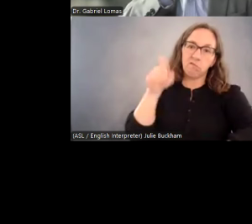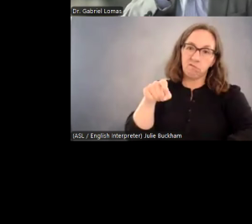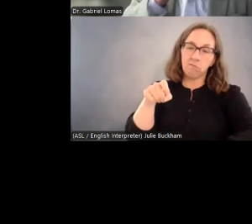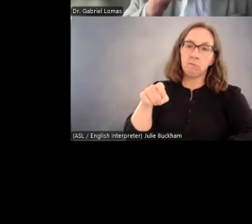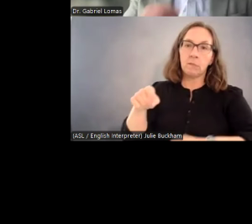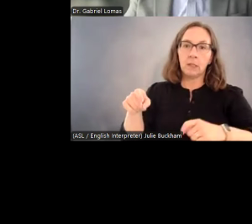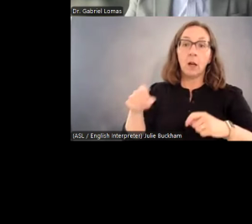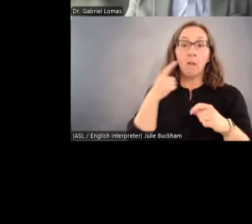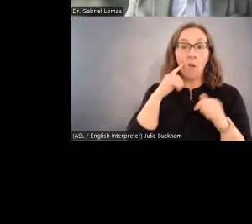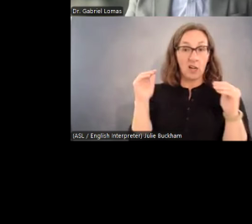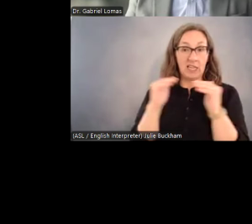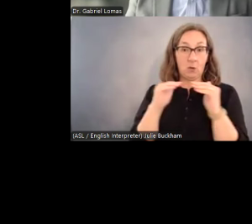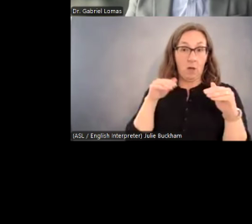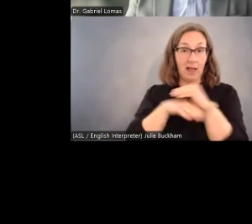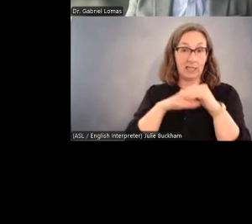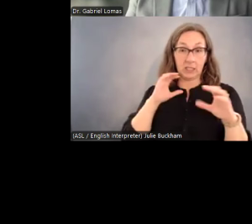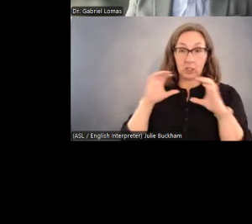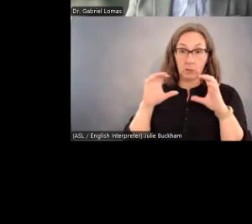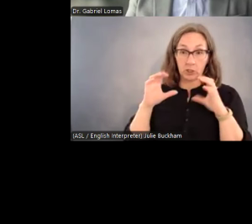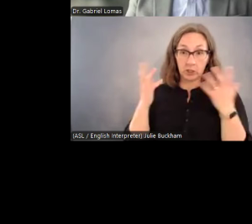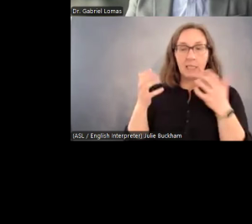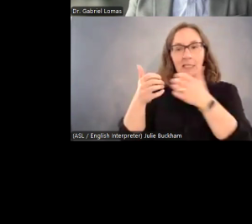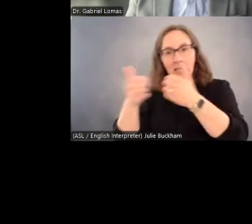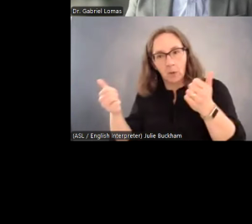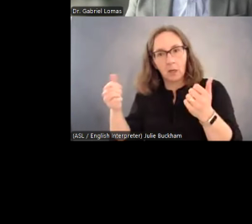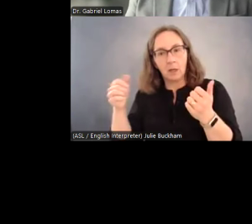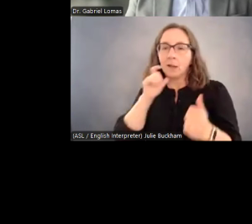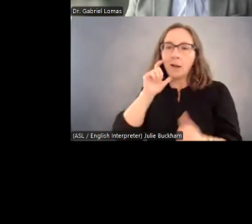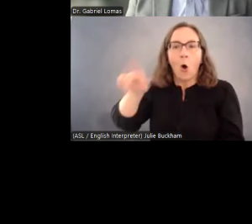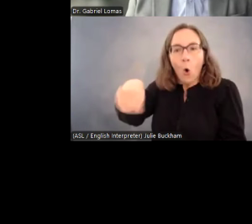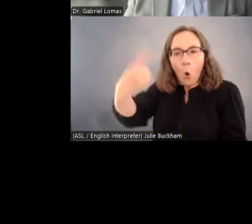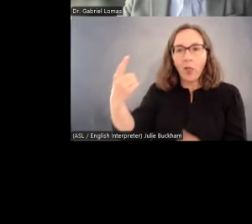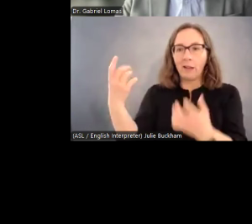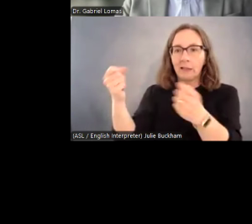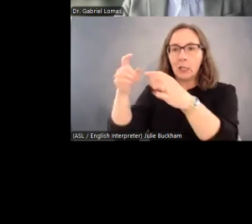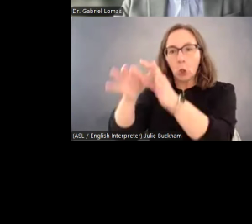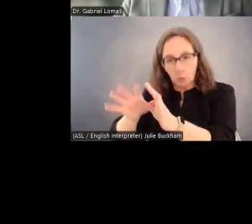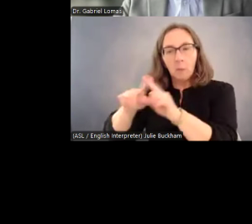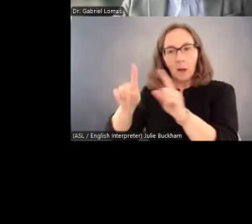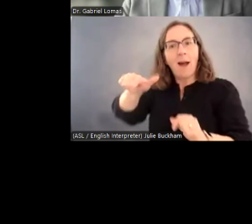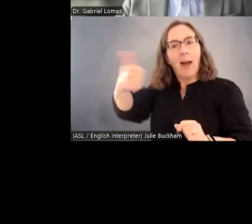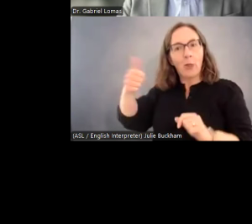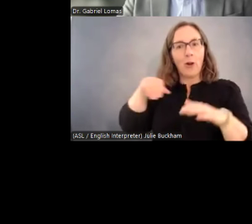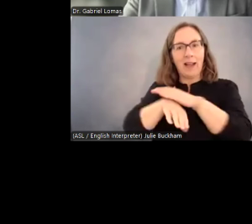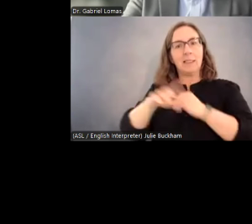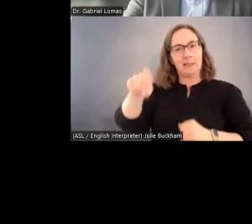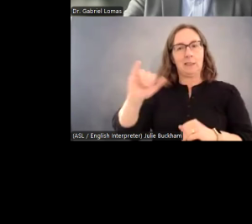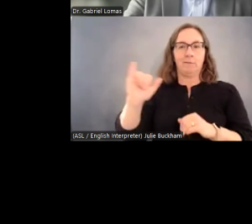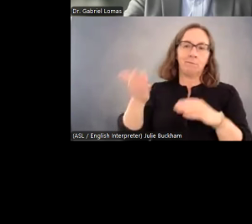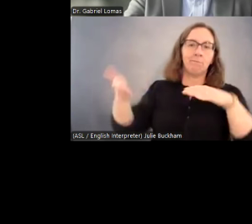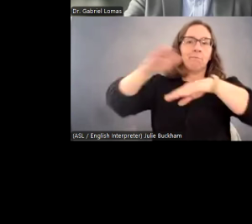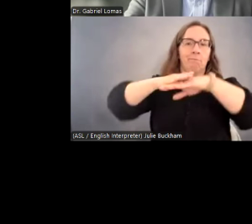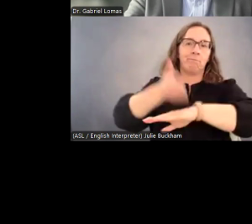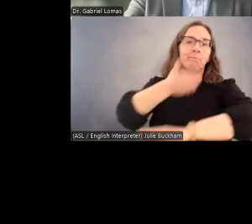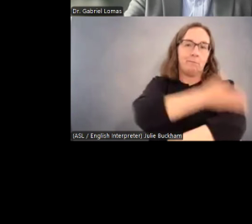again, equal communication access separate from sign language interpreters. So we really need to work on how to be